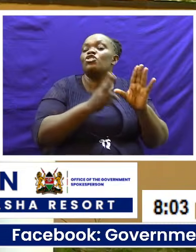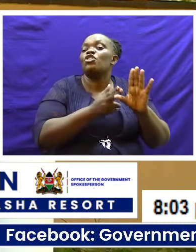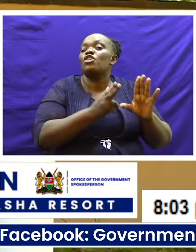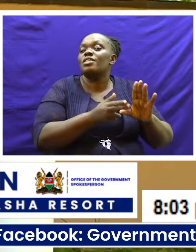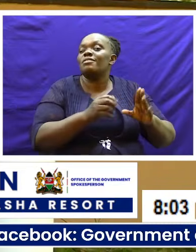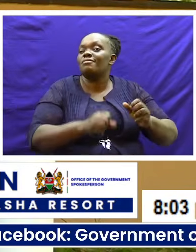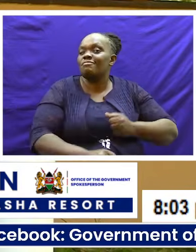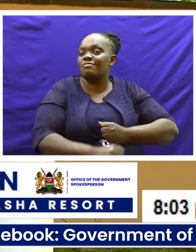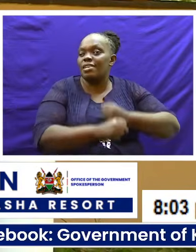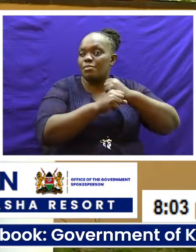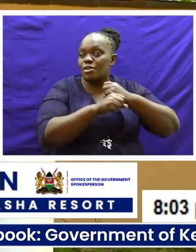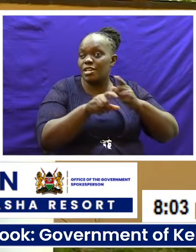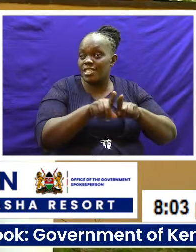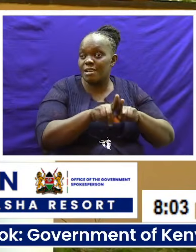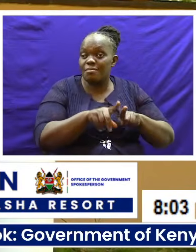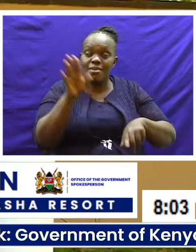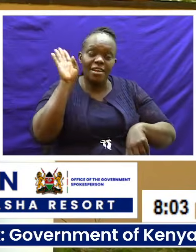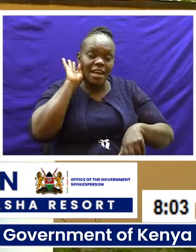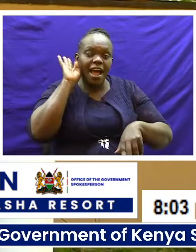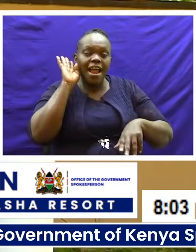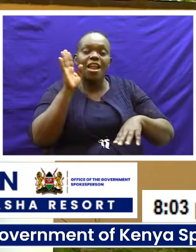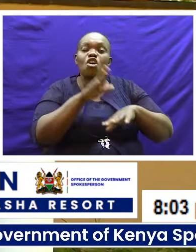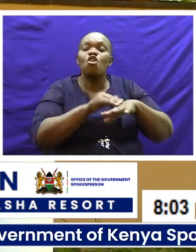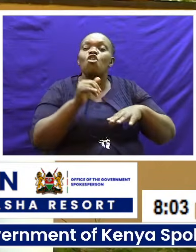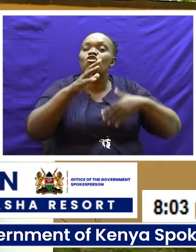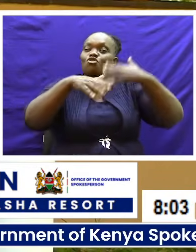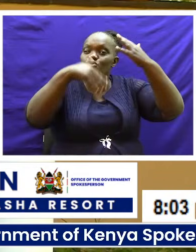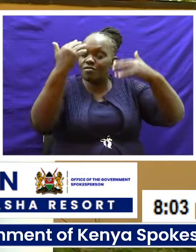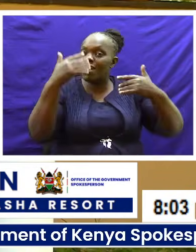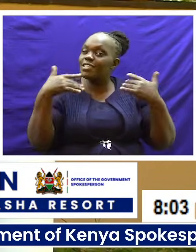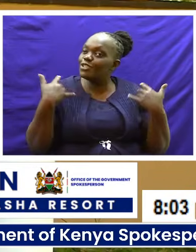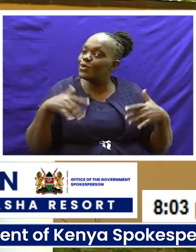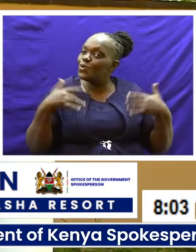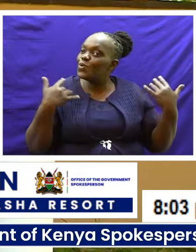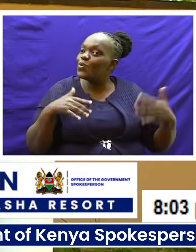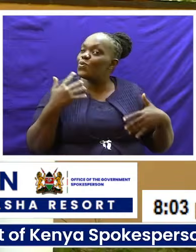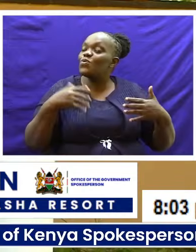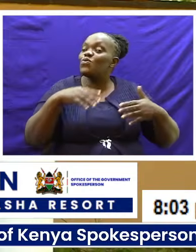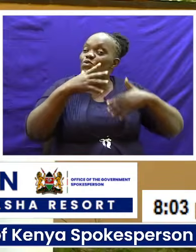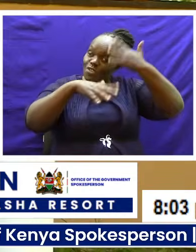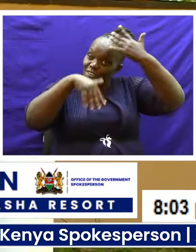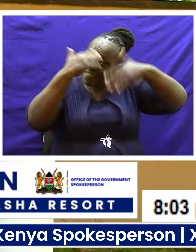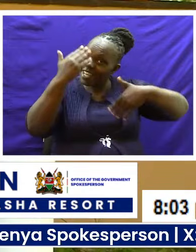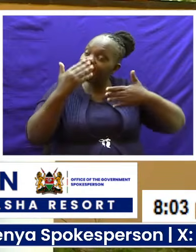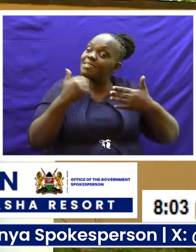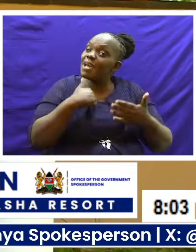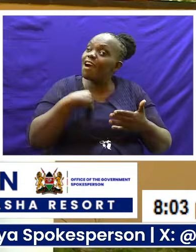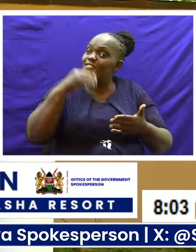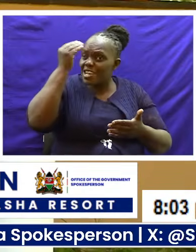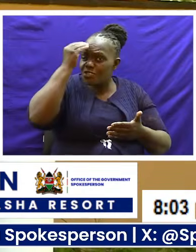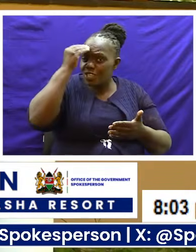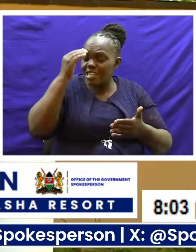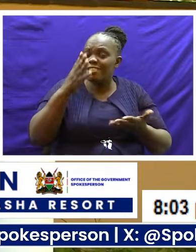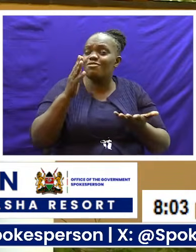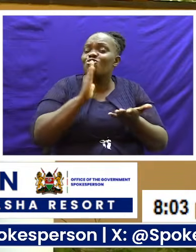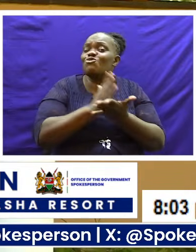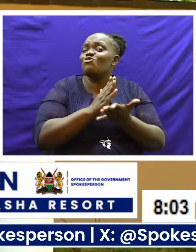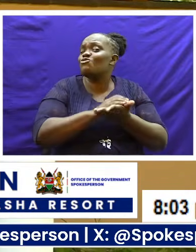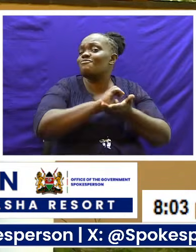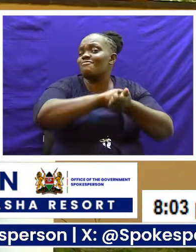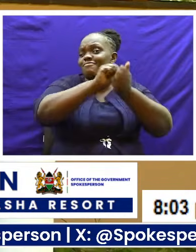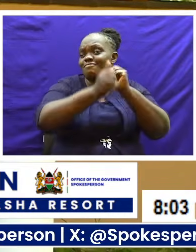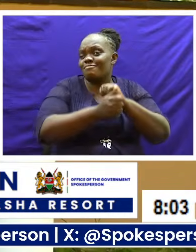Board. Ukisikia umeadmitiwa na JAB, unasikia wewe umesoma kuliko wale wengine. But it has since transformed to